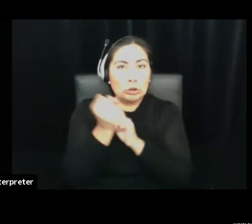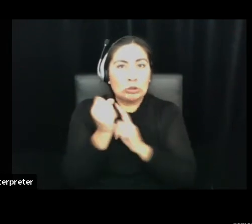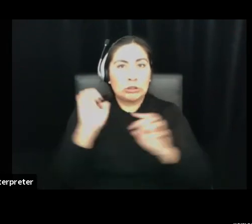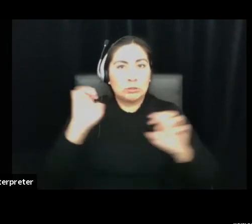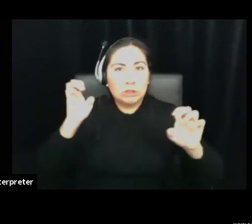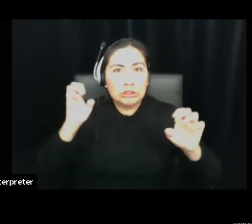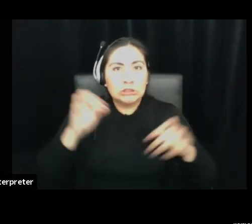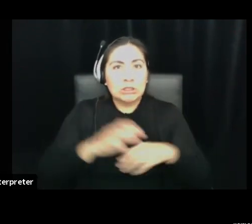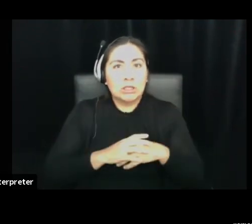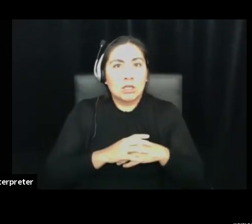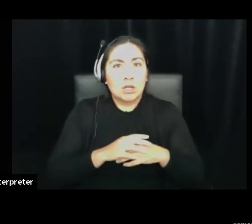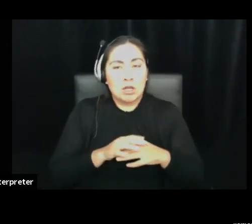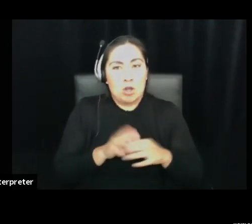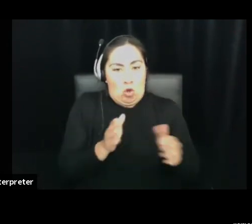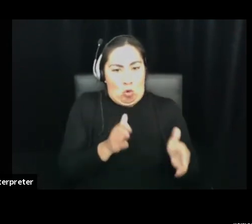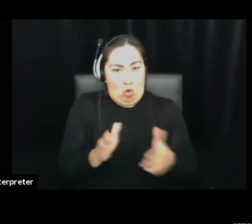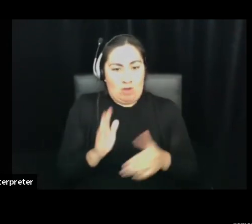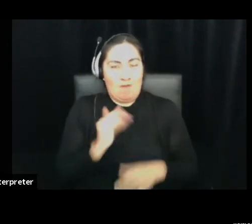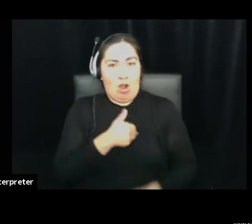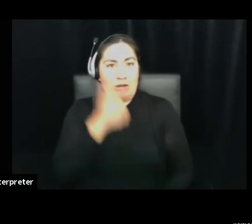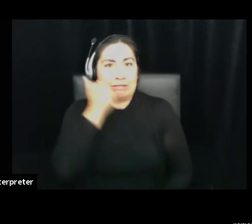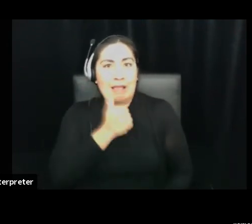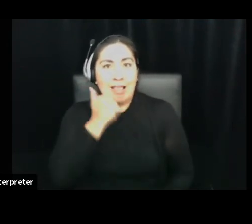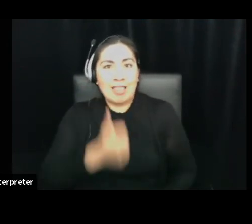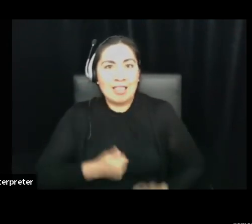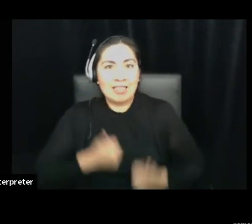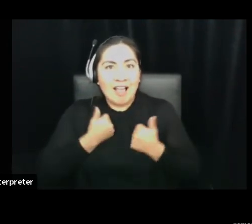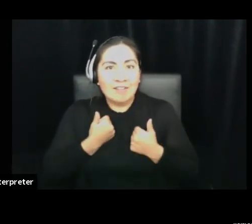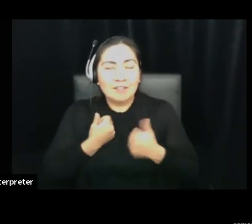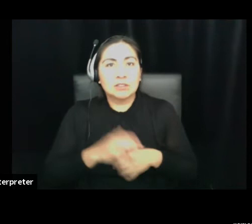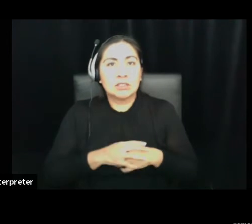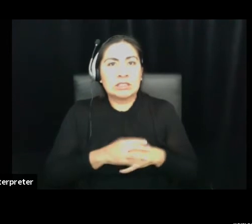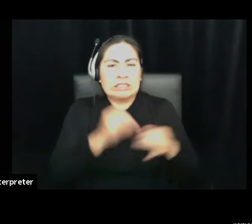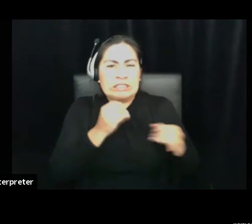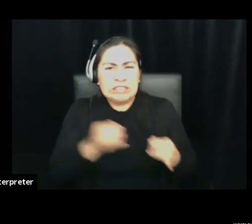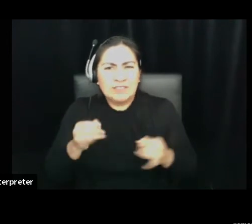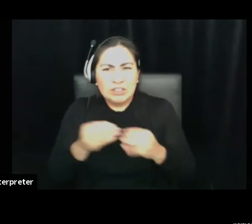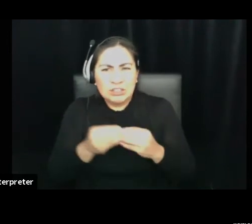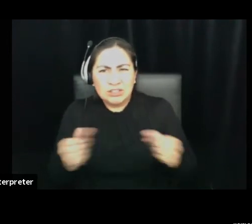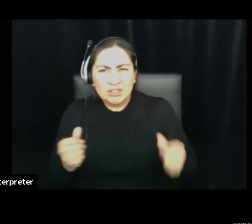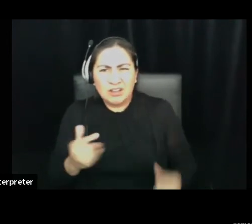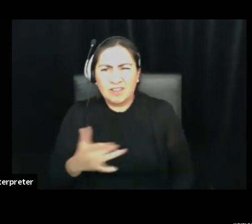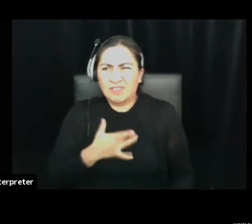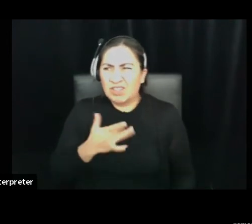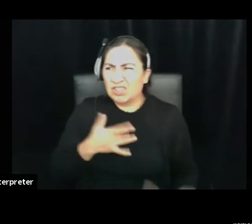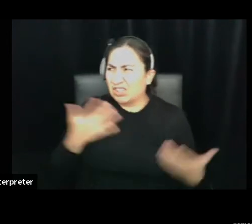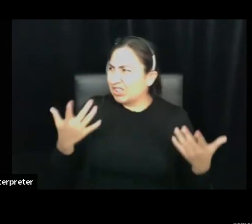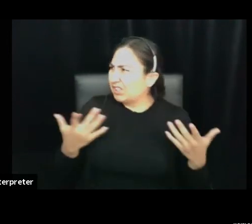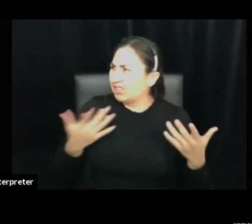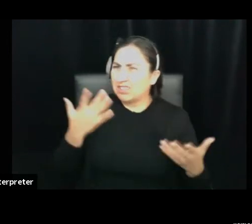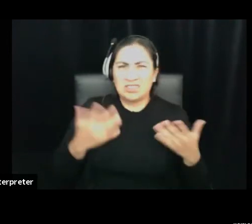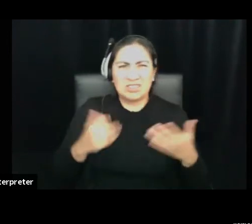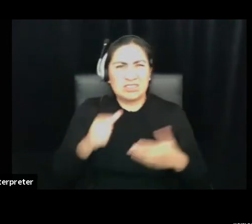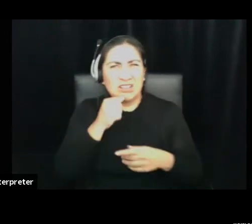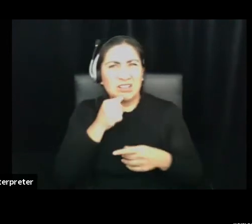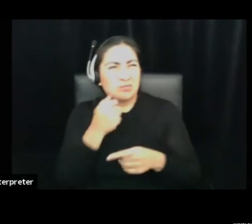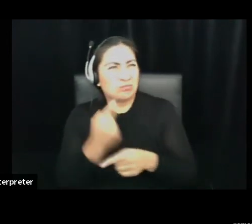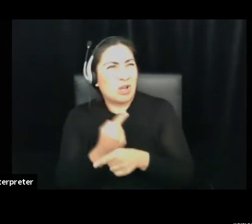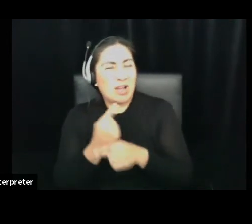lives. Individual solutions feel incommensurate and isolating, end quote.